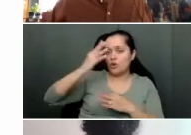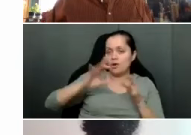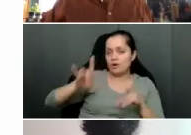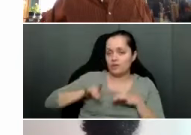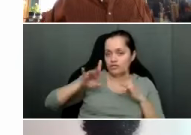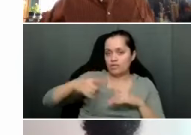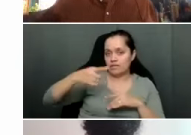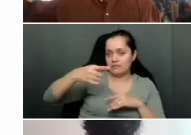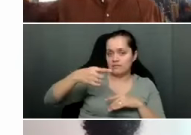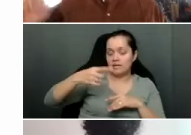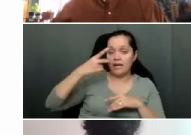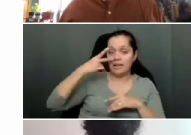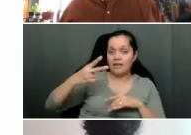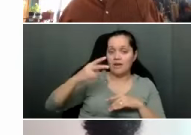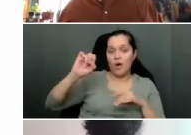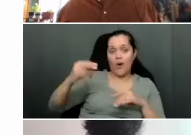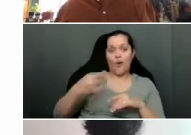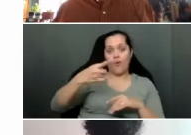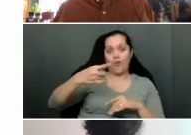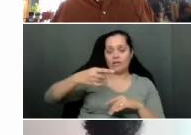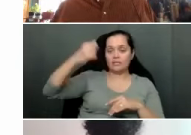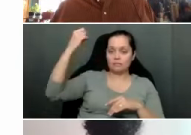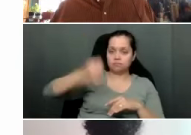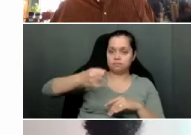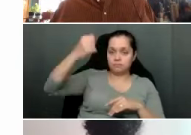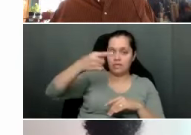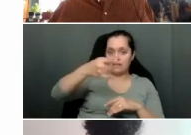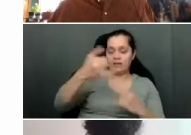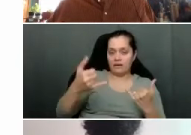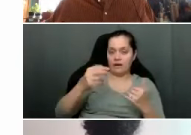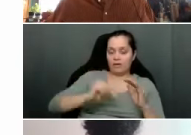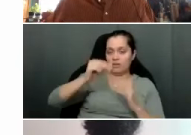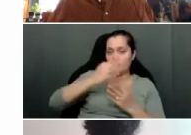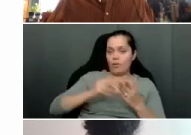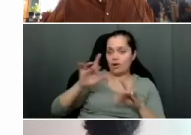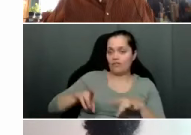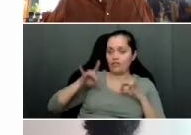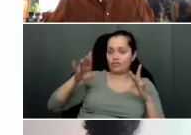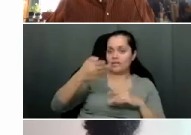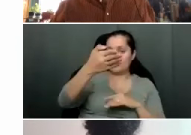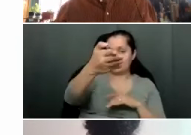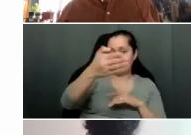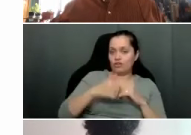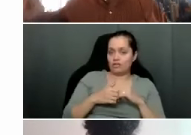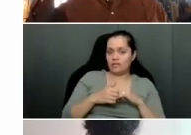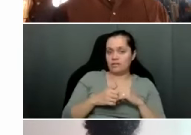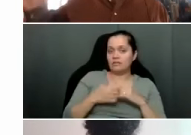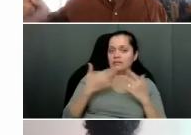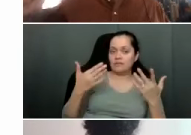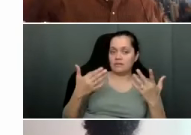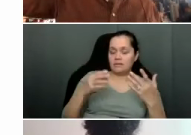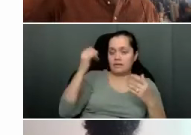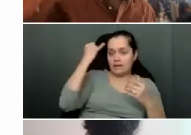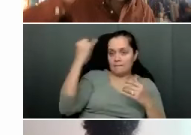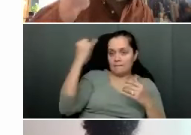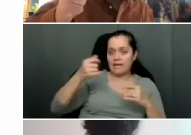Australia. And look, oh, there's a dent now in the north side of Australia. Imagine